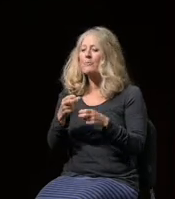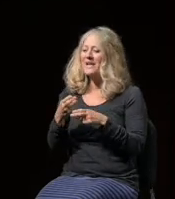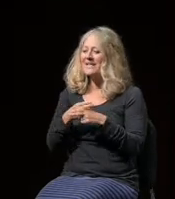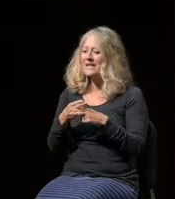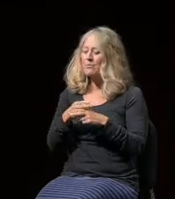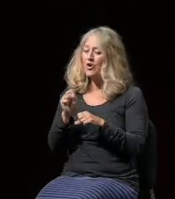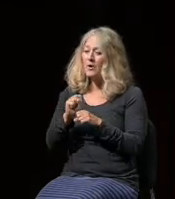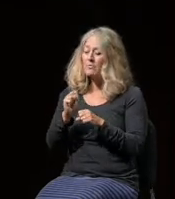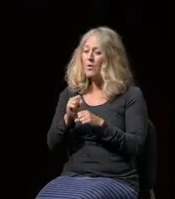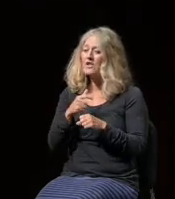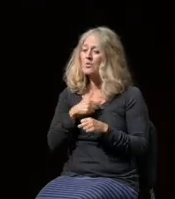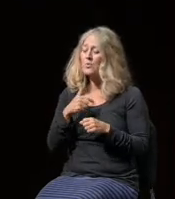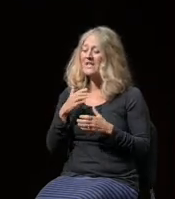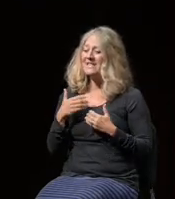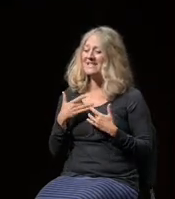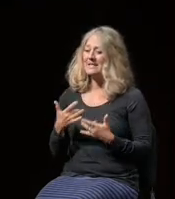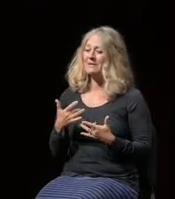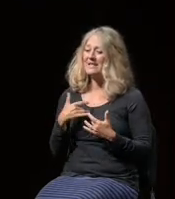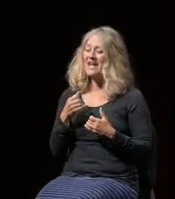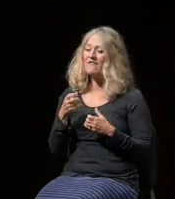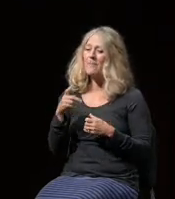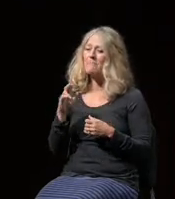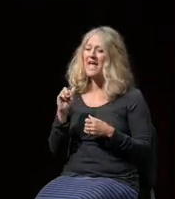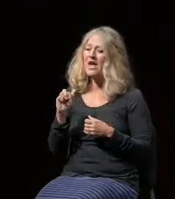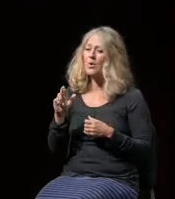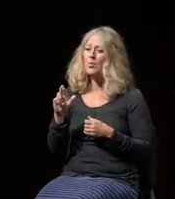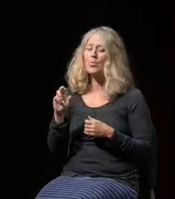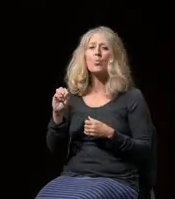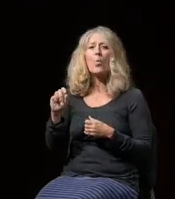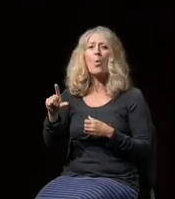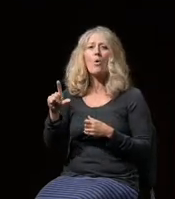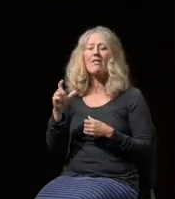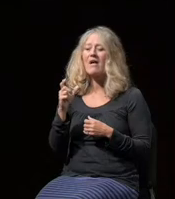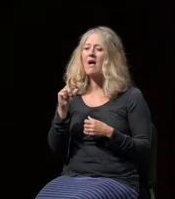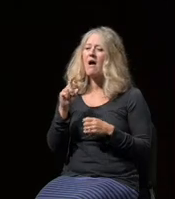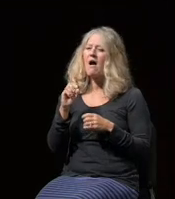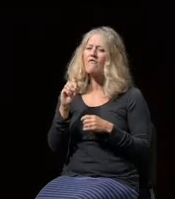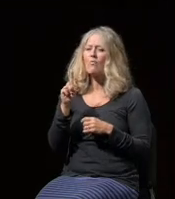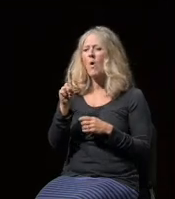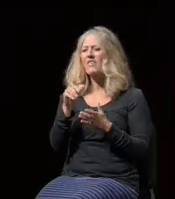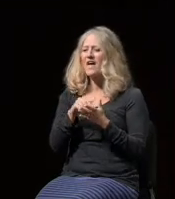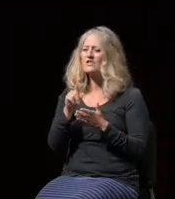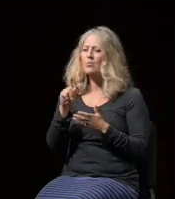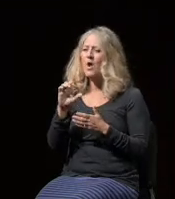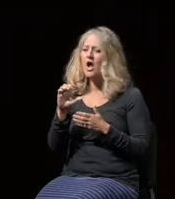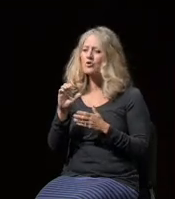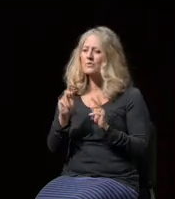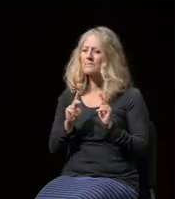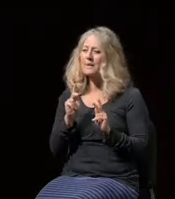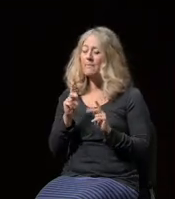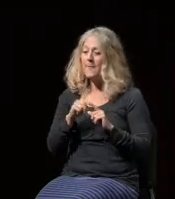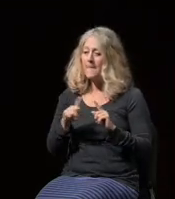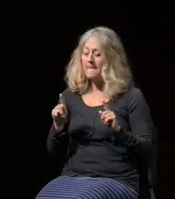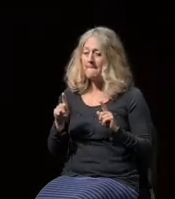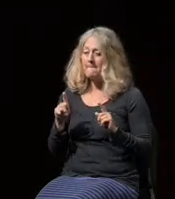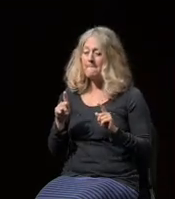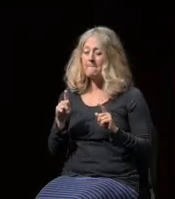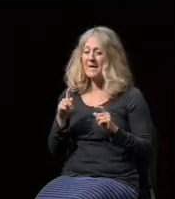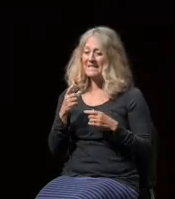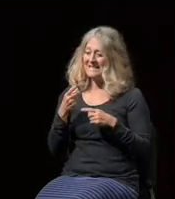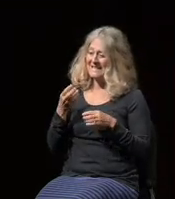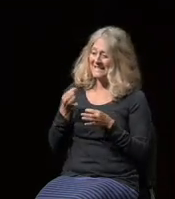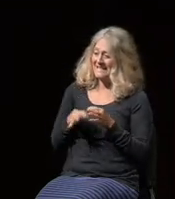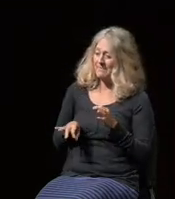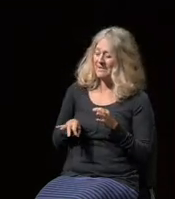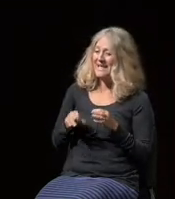employees, we generally have a payroll of about 1,100 individuals. To put it simply, if each of us